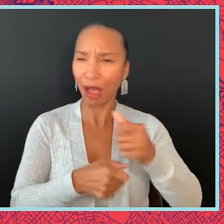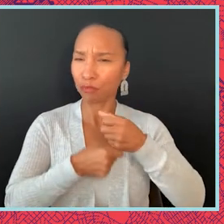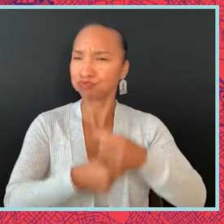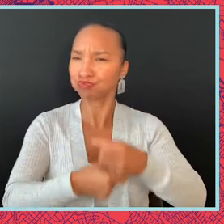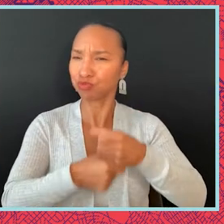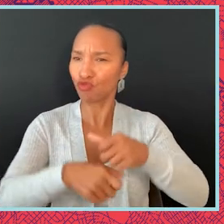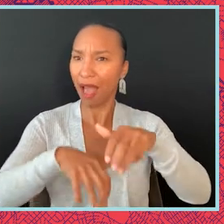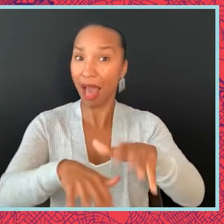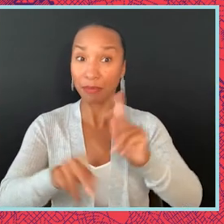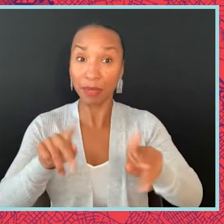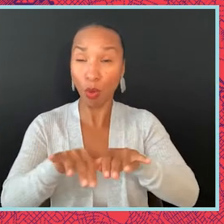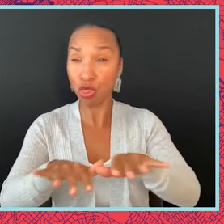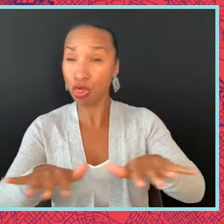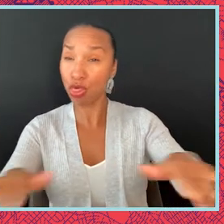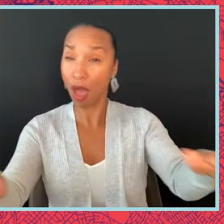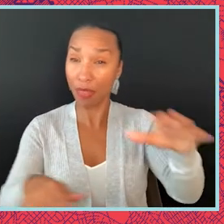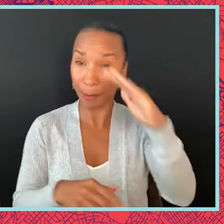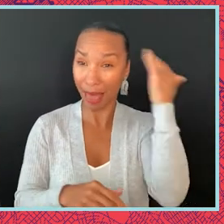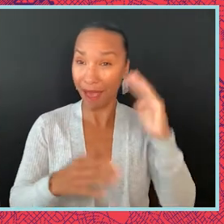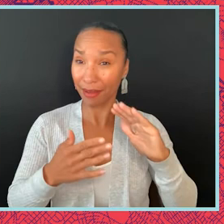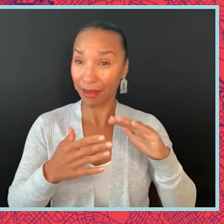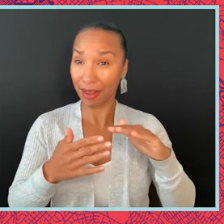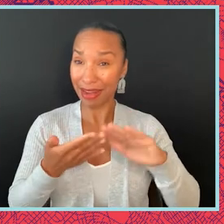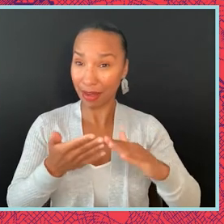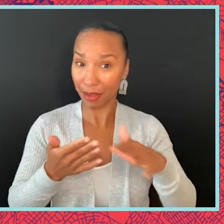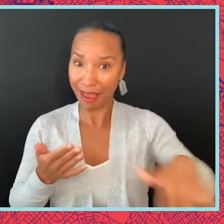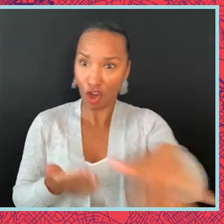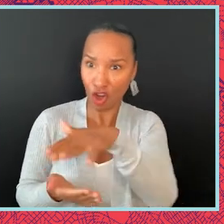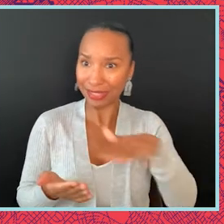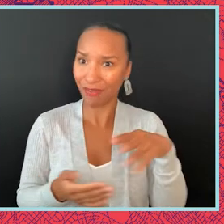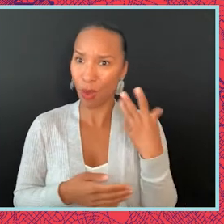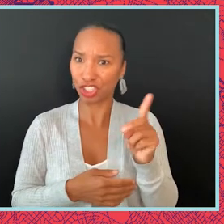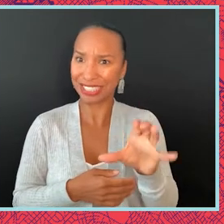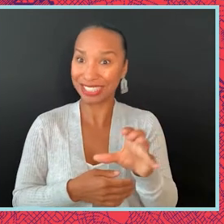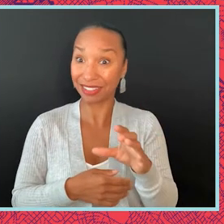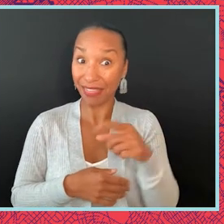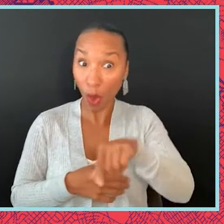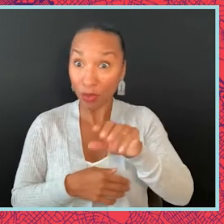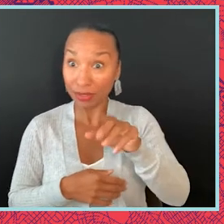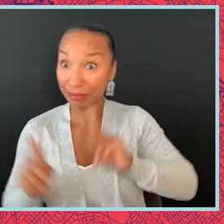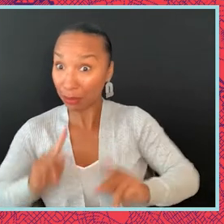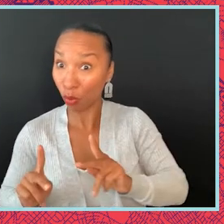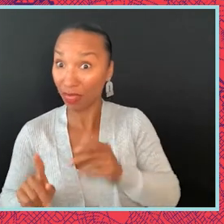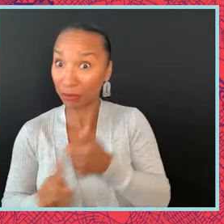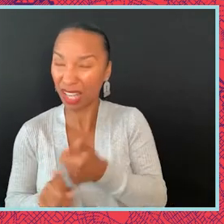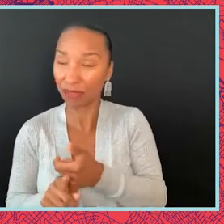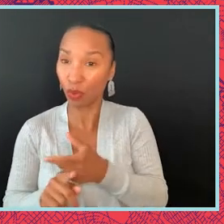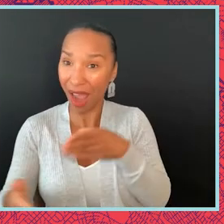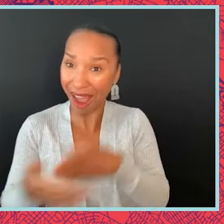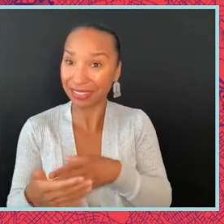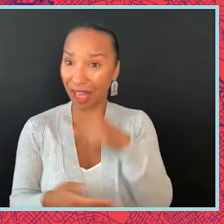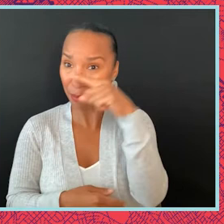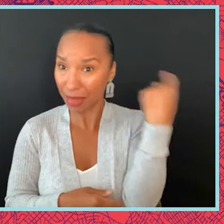dispersed through the black neighborhoods of Washington, D.C., and these were, you know, anti-black white supremacists